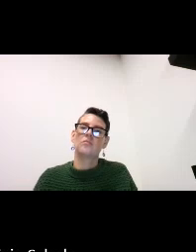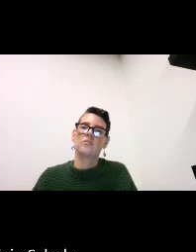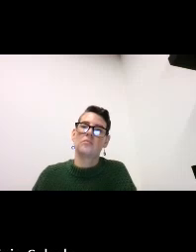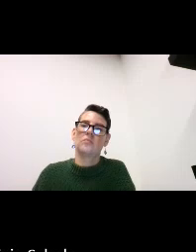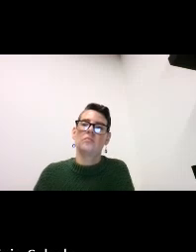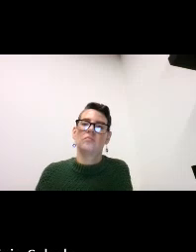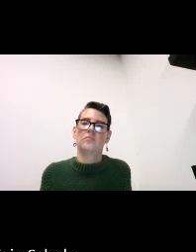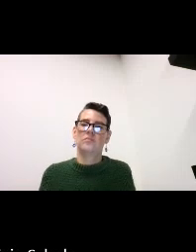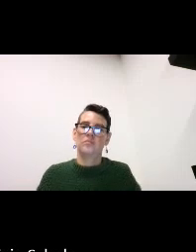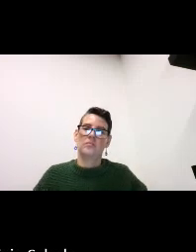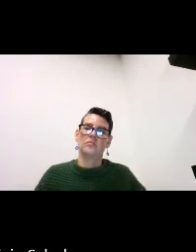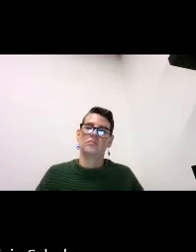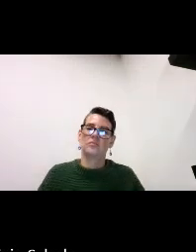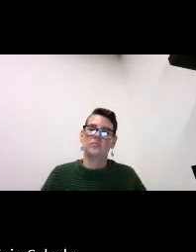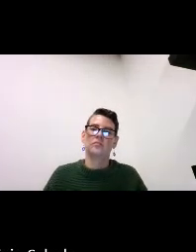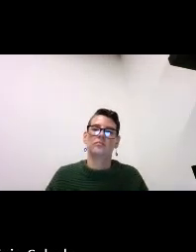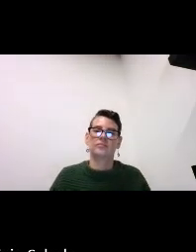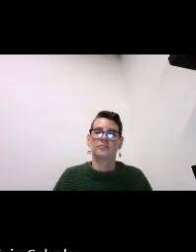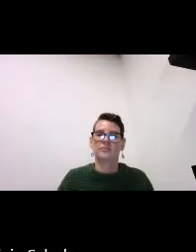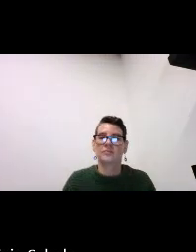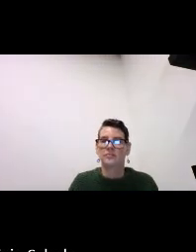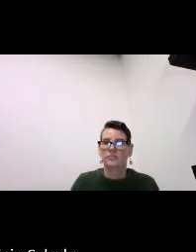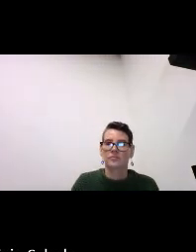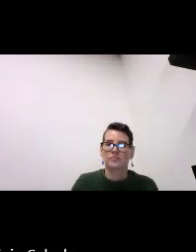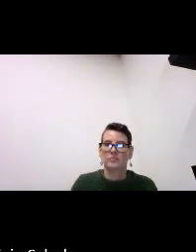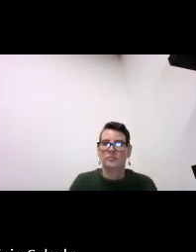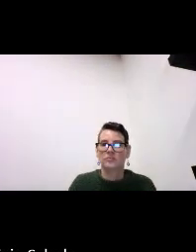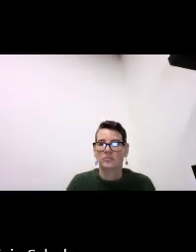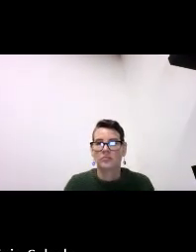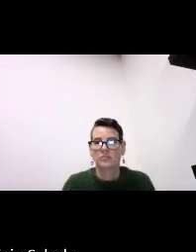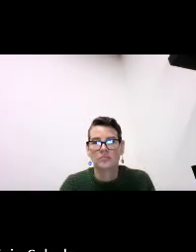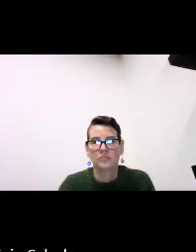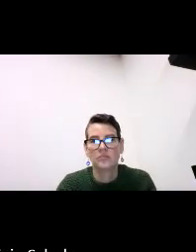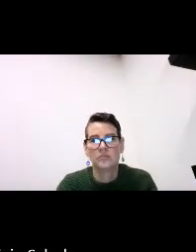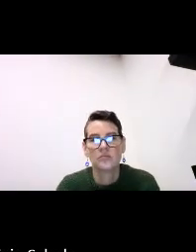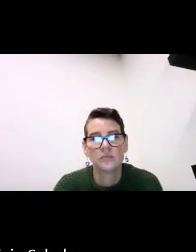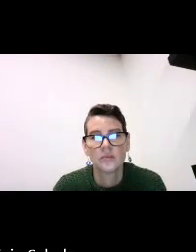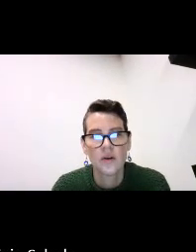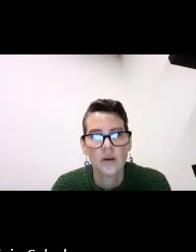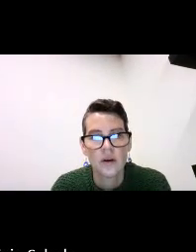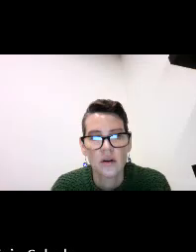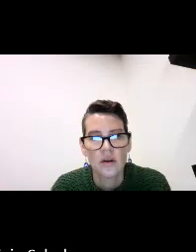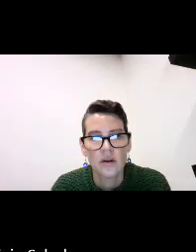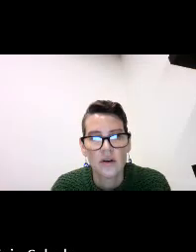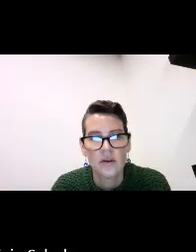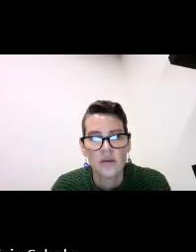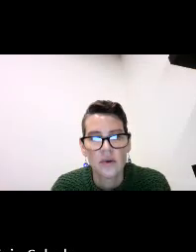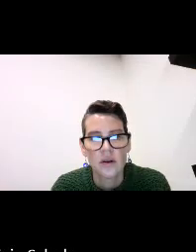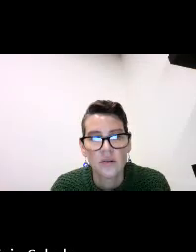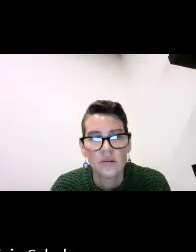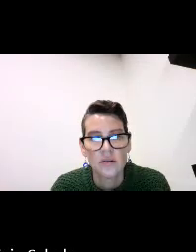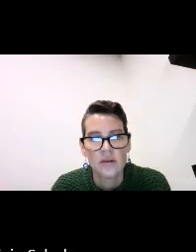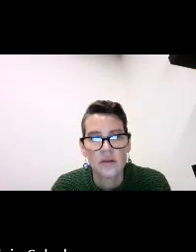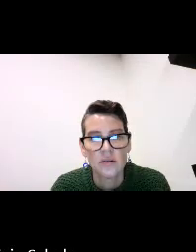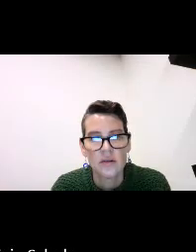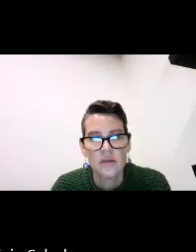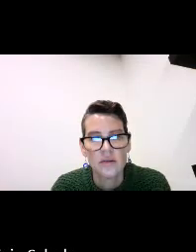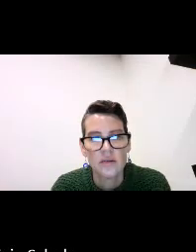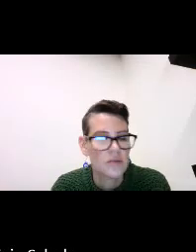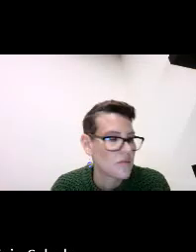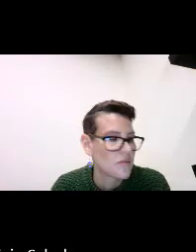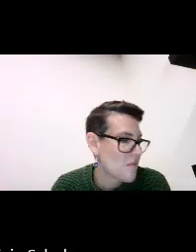recording and we can send out a PDF, absolutely. Okay, so just because we didn't get